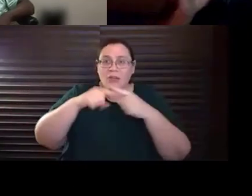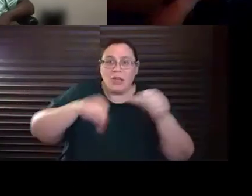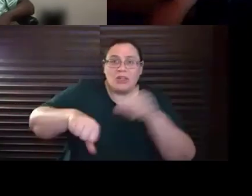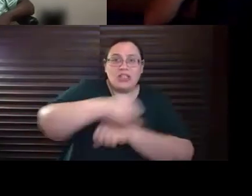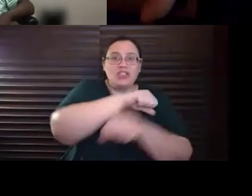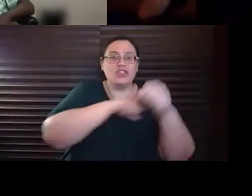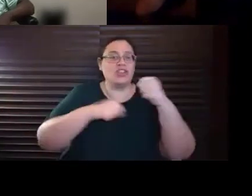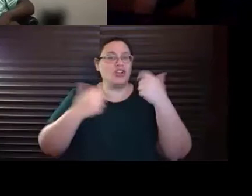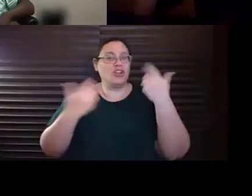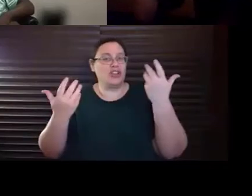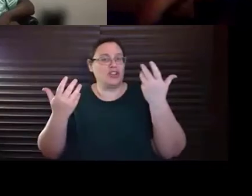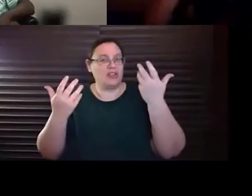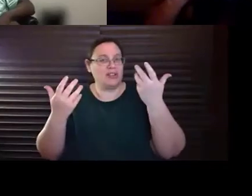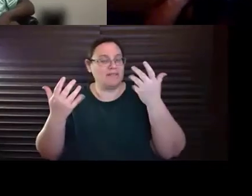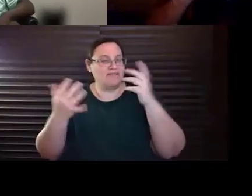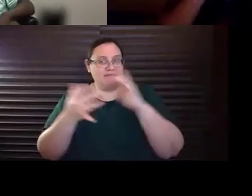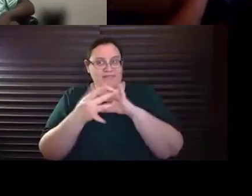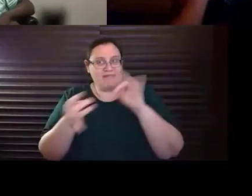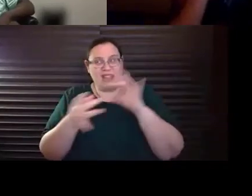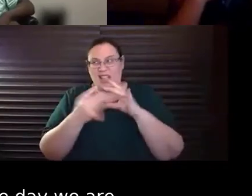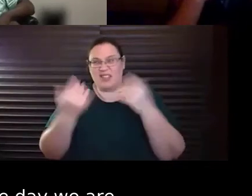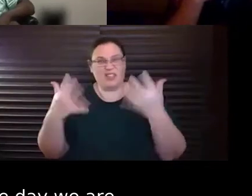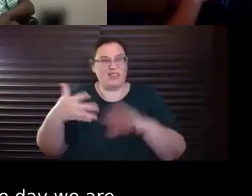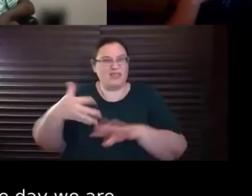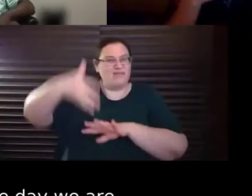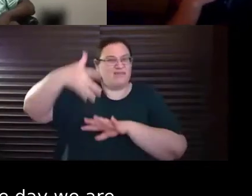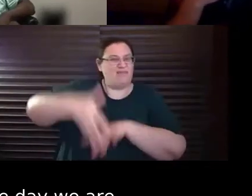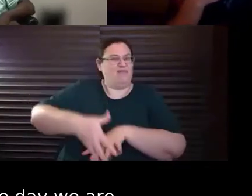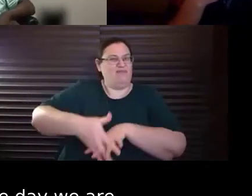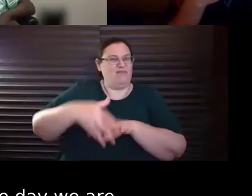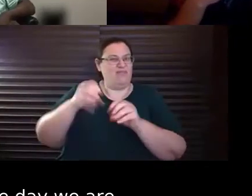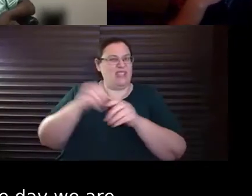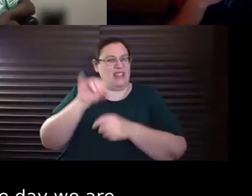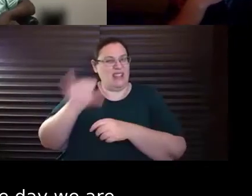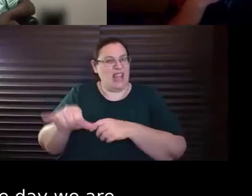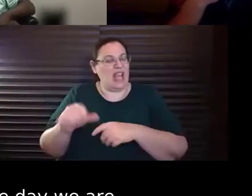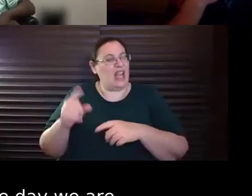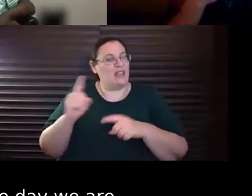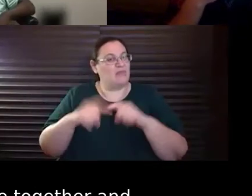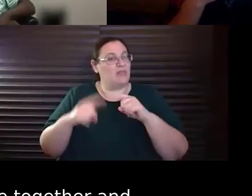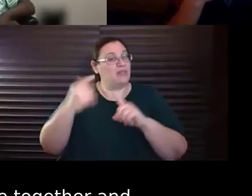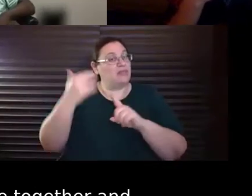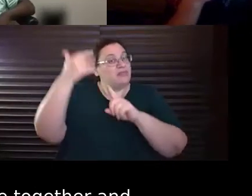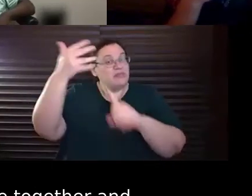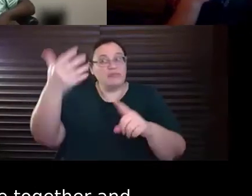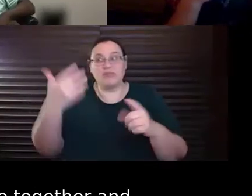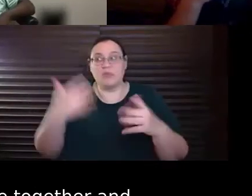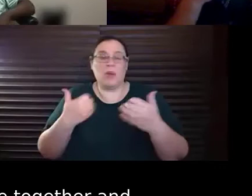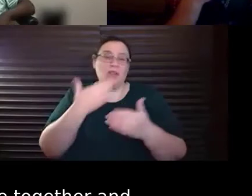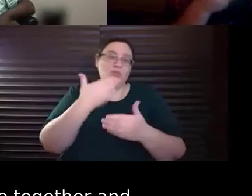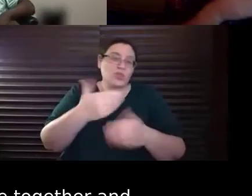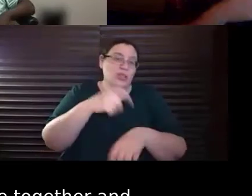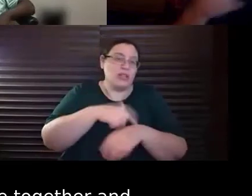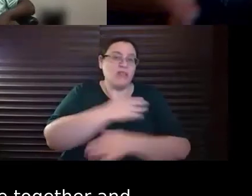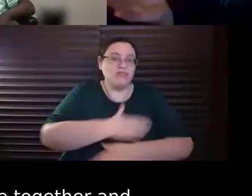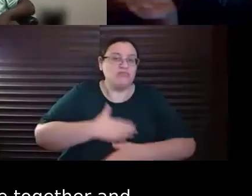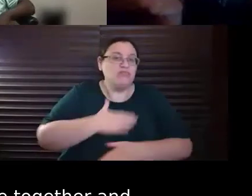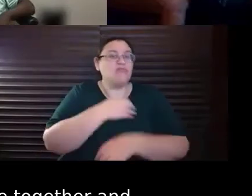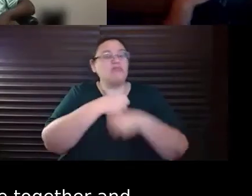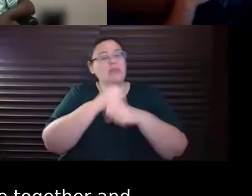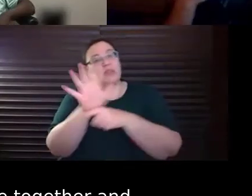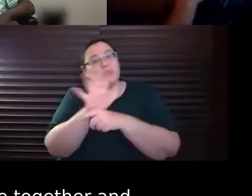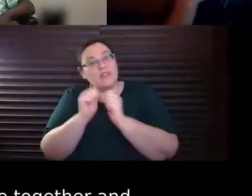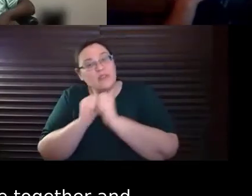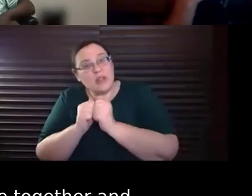the message is rooted in that. But at the end of the day, like we're just trying to have a good time making a movie together, and hopefully that